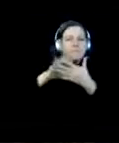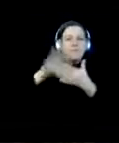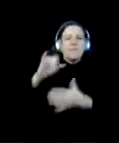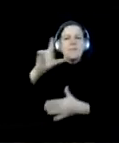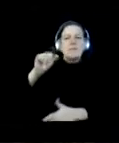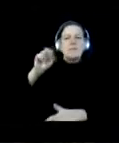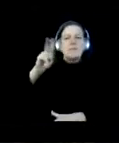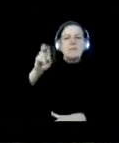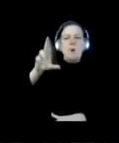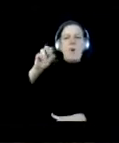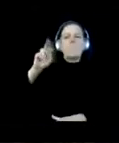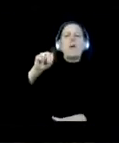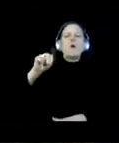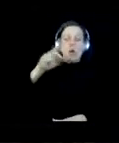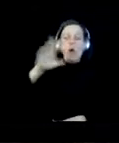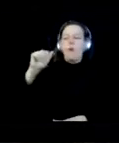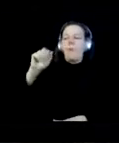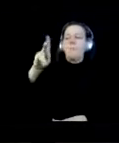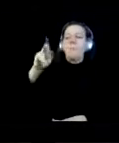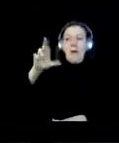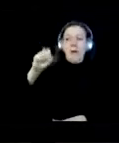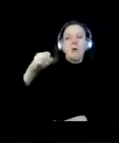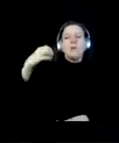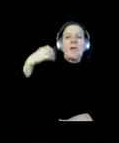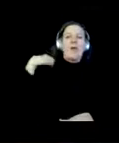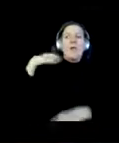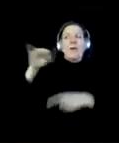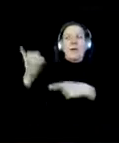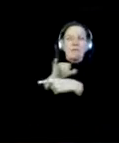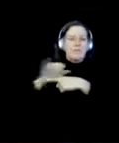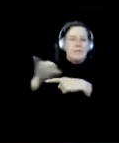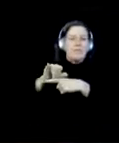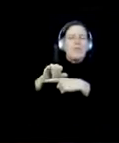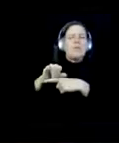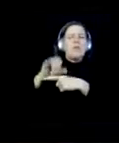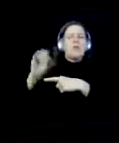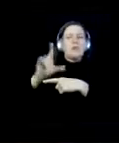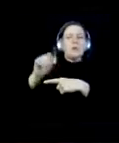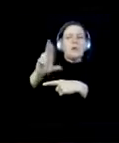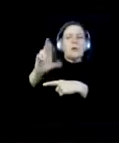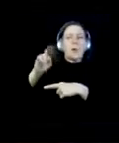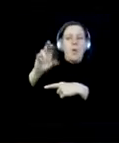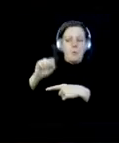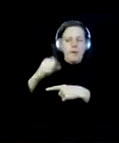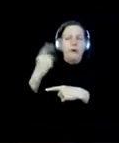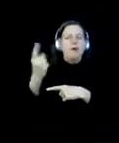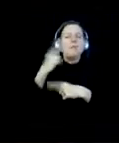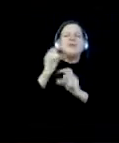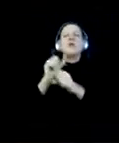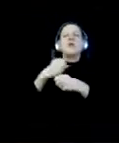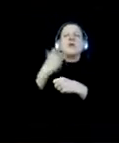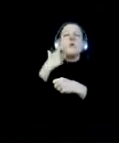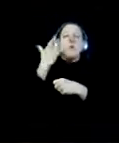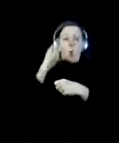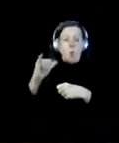captains of industry, the oil barons. Tulip bulbs of 17th century Holland which generated a wild speculative rush that quickly